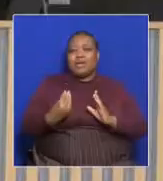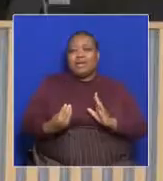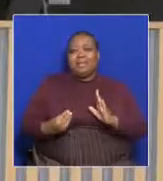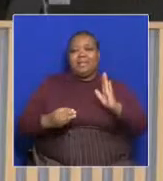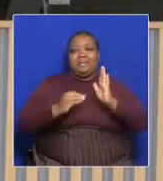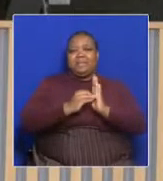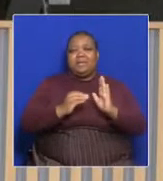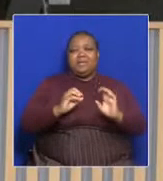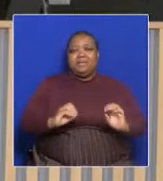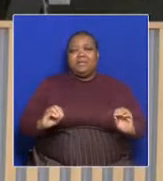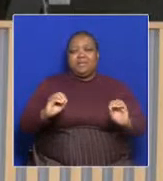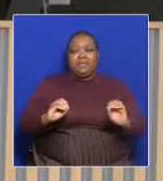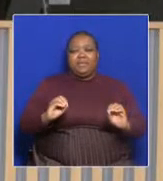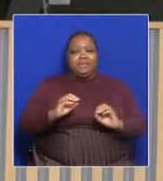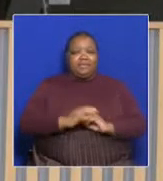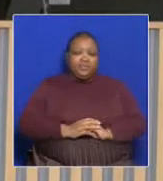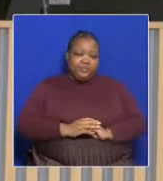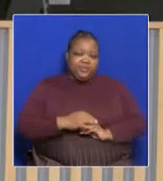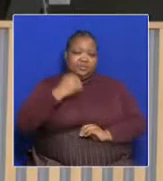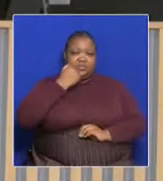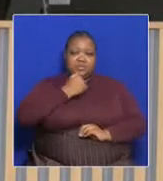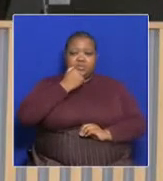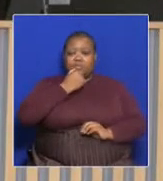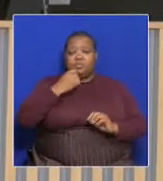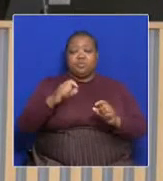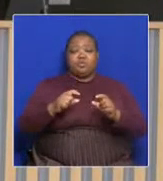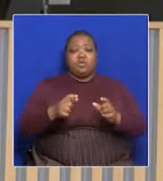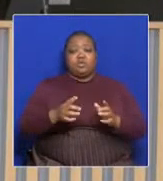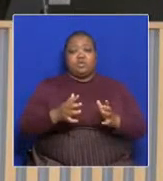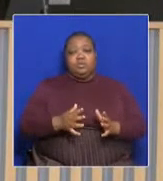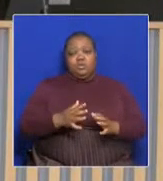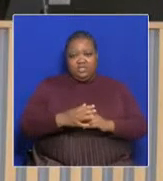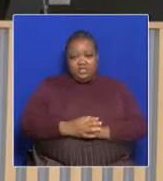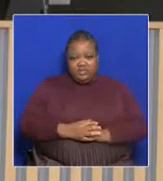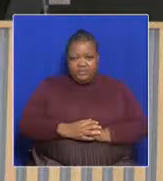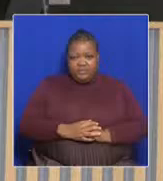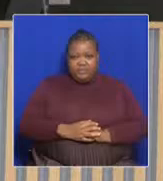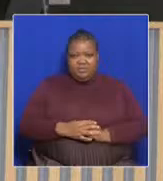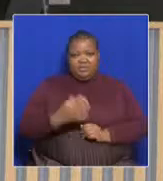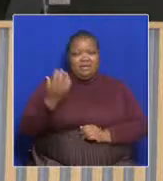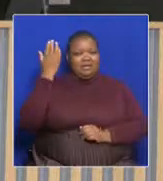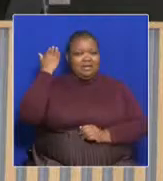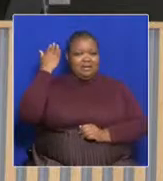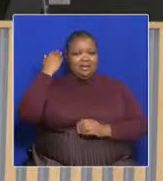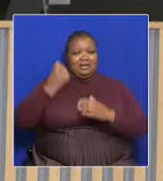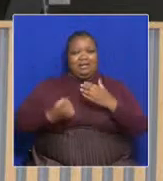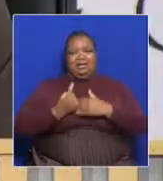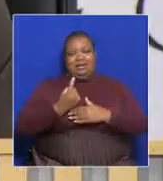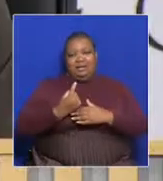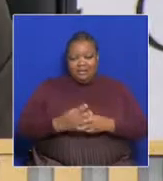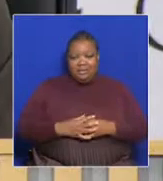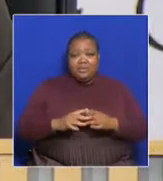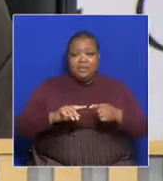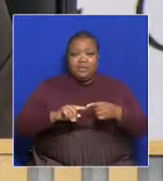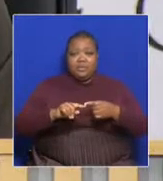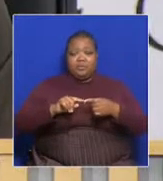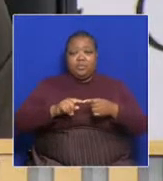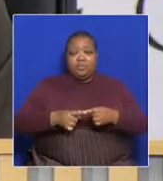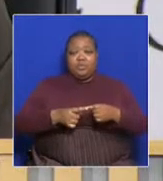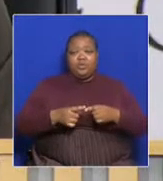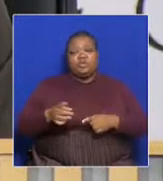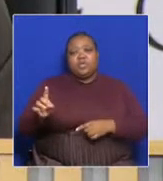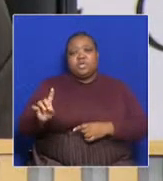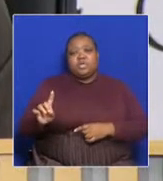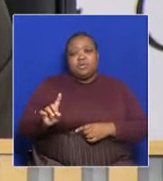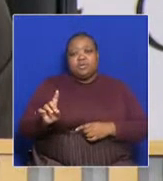Okay, my apologies, Commissioner. I didn't... it's a long time ago. But my point, I think, in essence, is that we have no